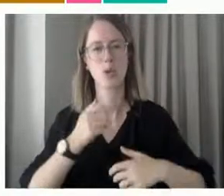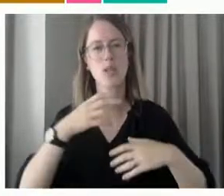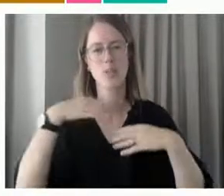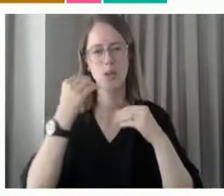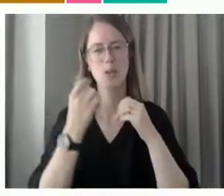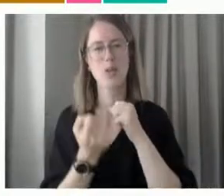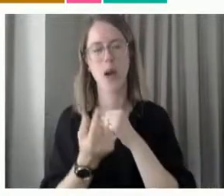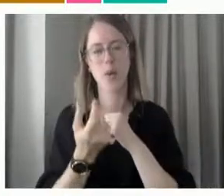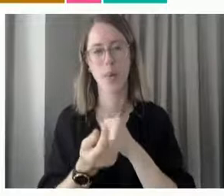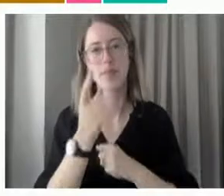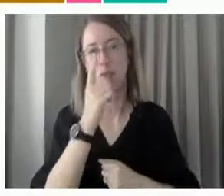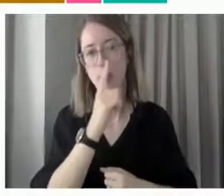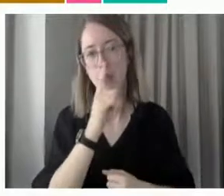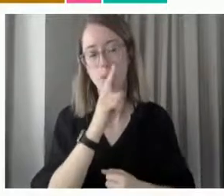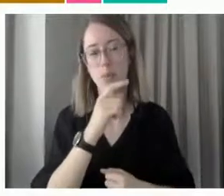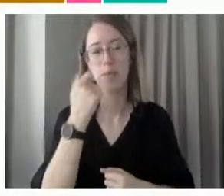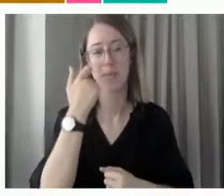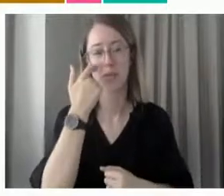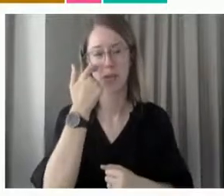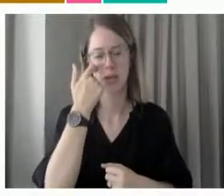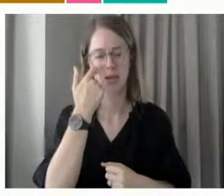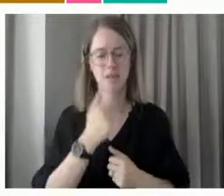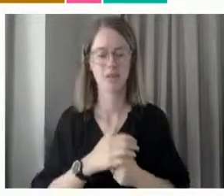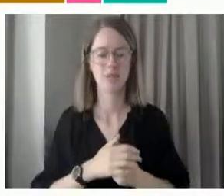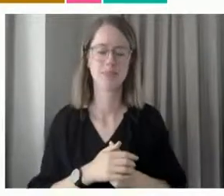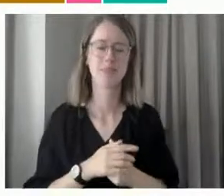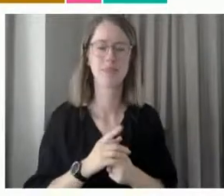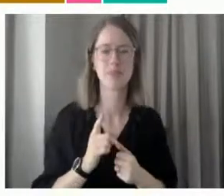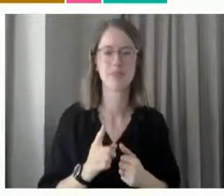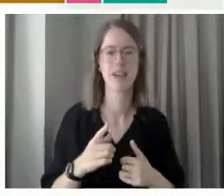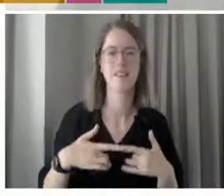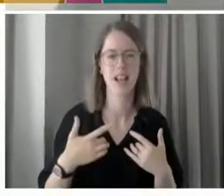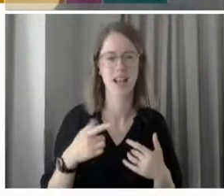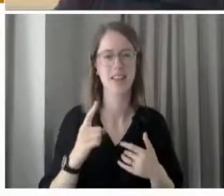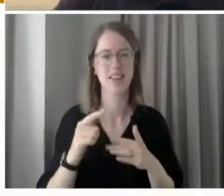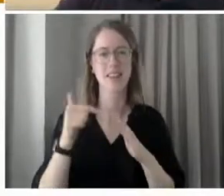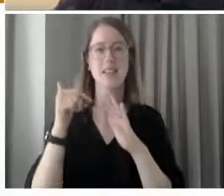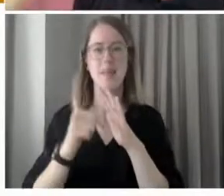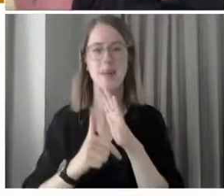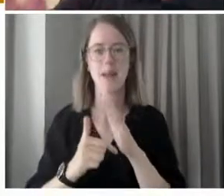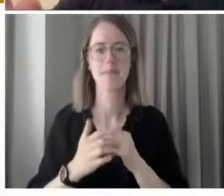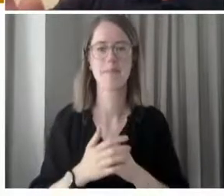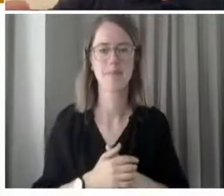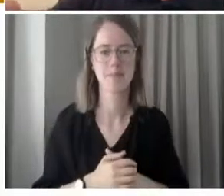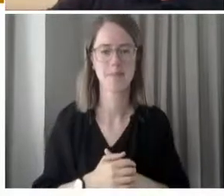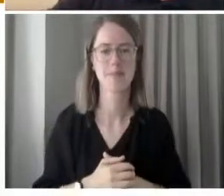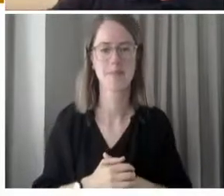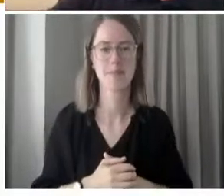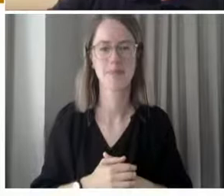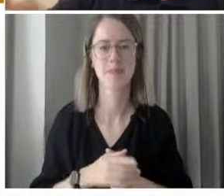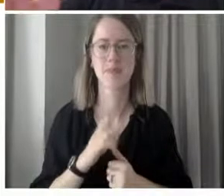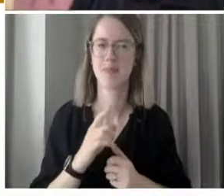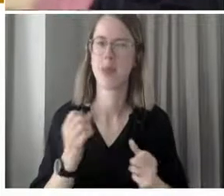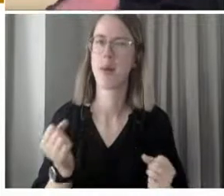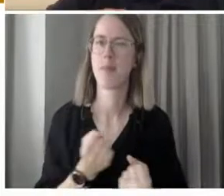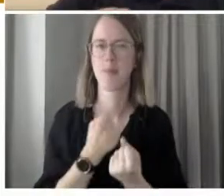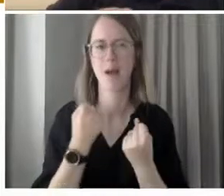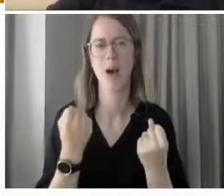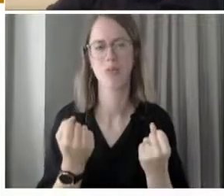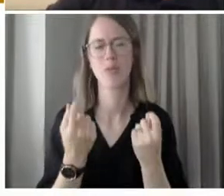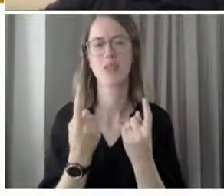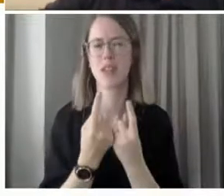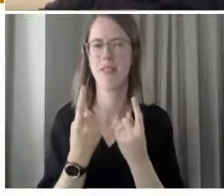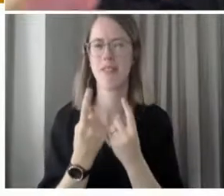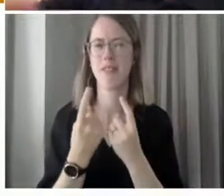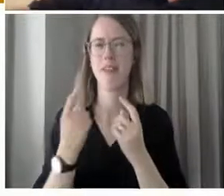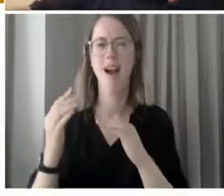for people. You know, they get other outcomes as well, but this is, they're feeling it really deeply. So this is like some really powerful stuff. This is higher than